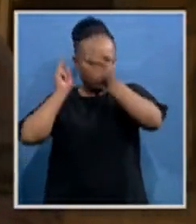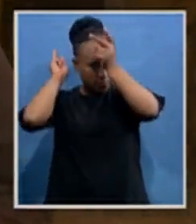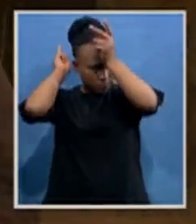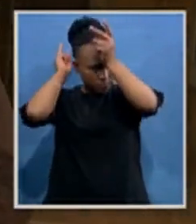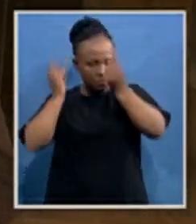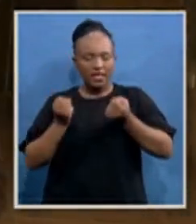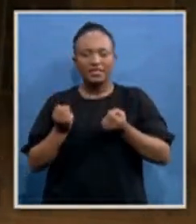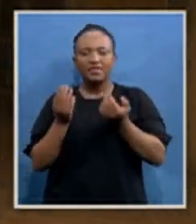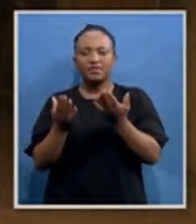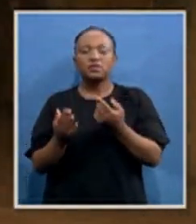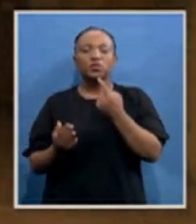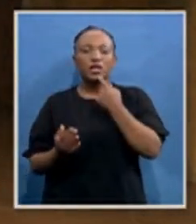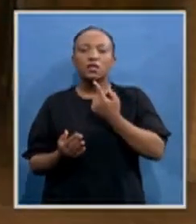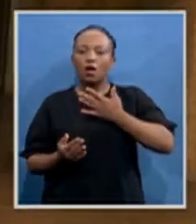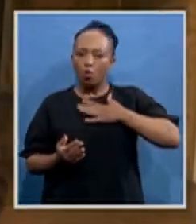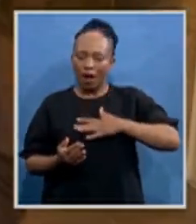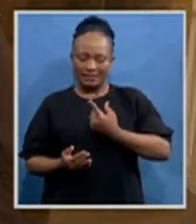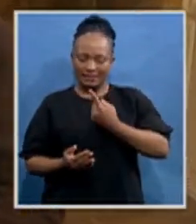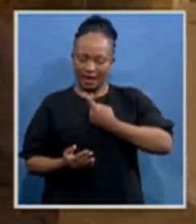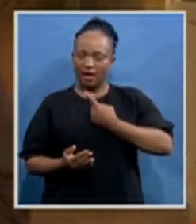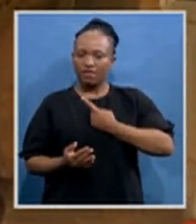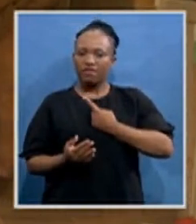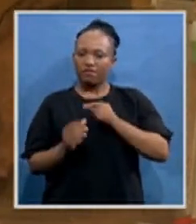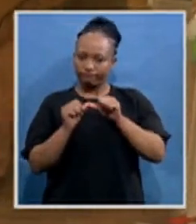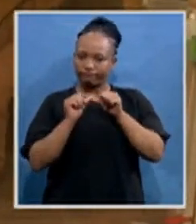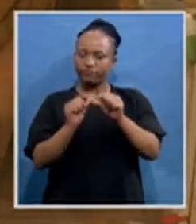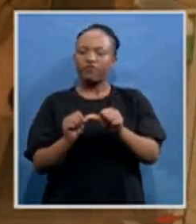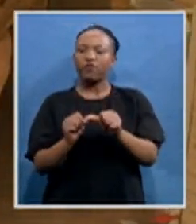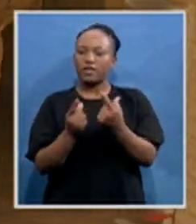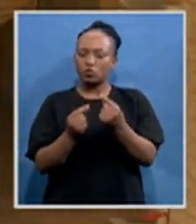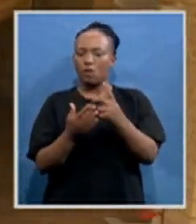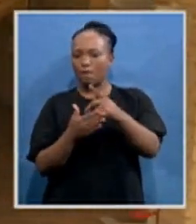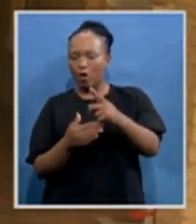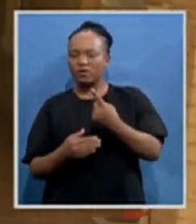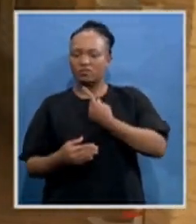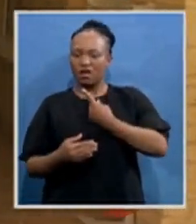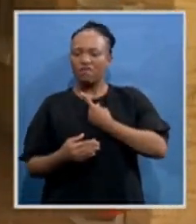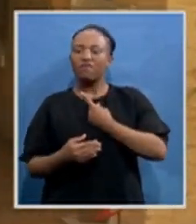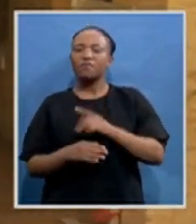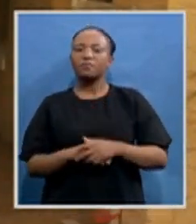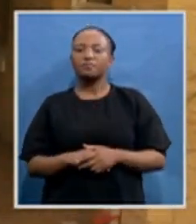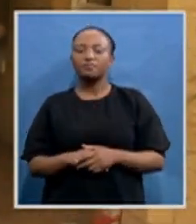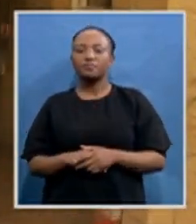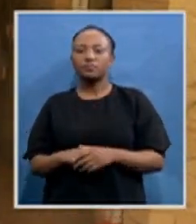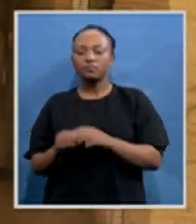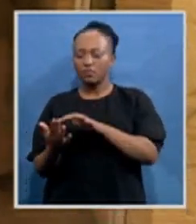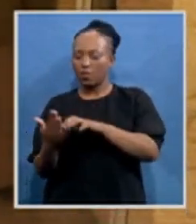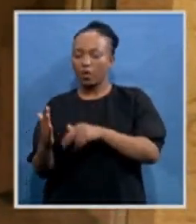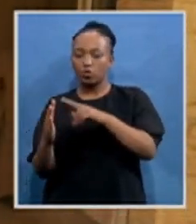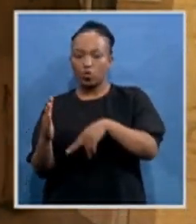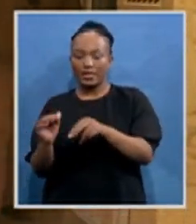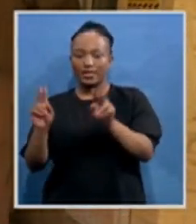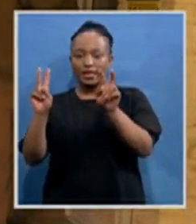in every way. I'm just going to read to you some of the key issues that they want to focus on. They want to minimize operational